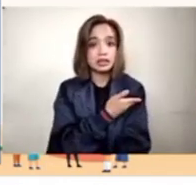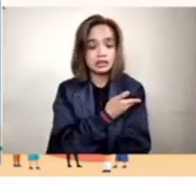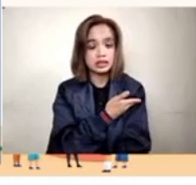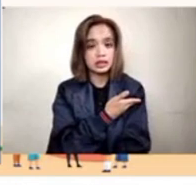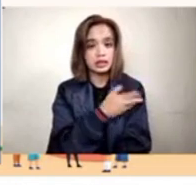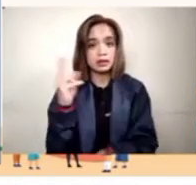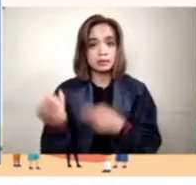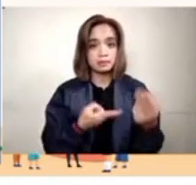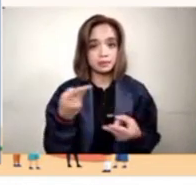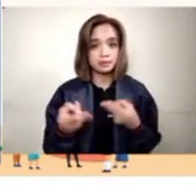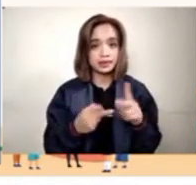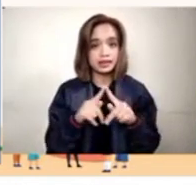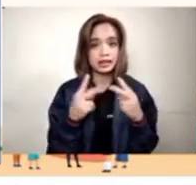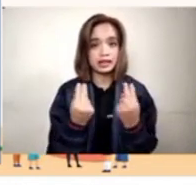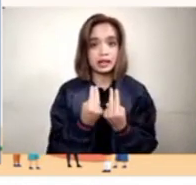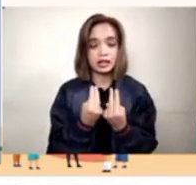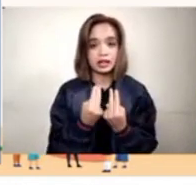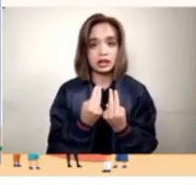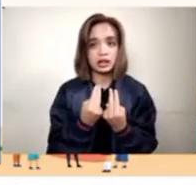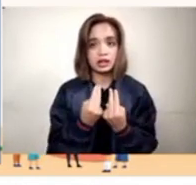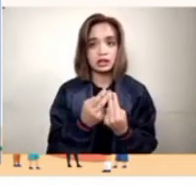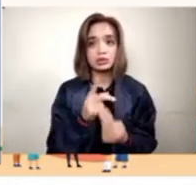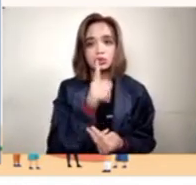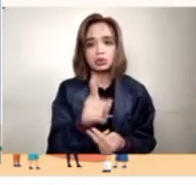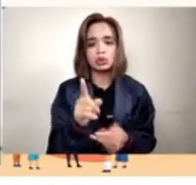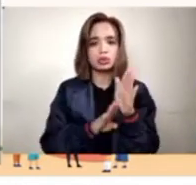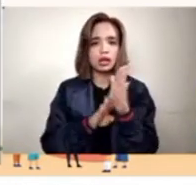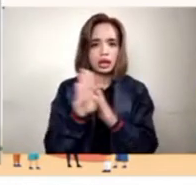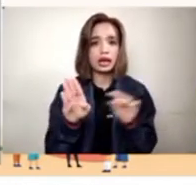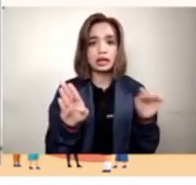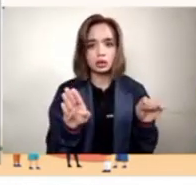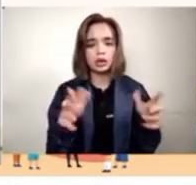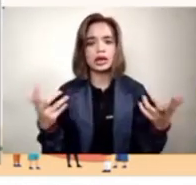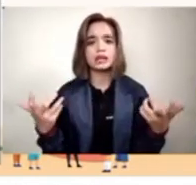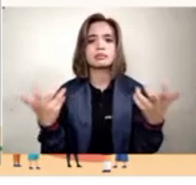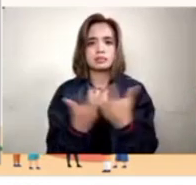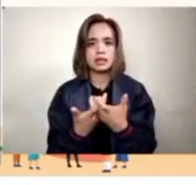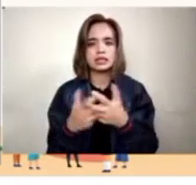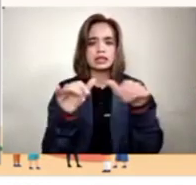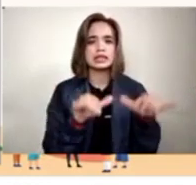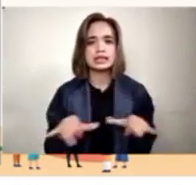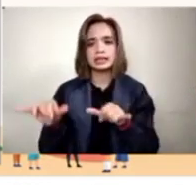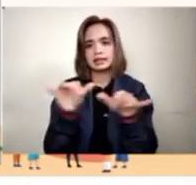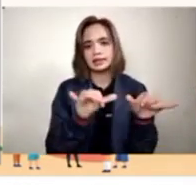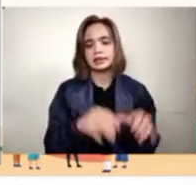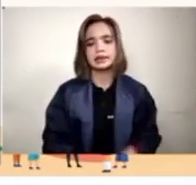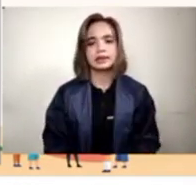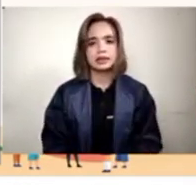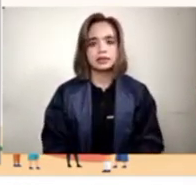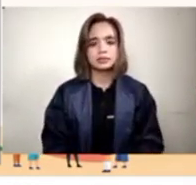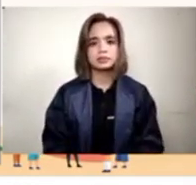teachers' progression to higher positions are developmental and in accordance